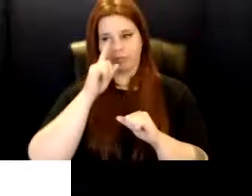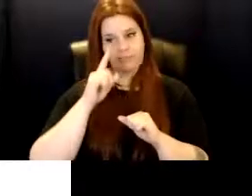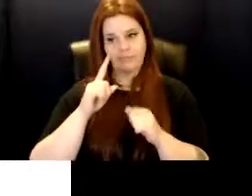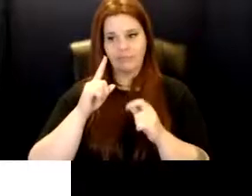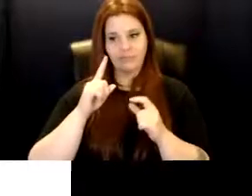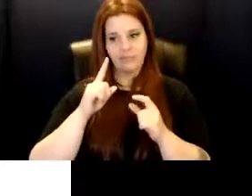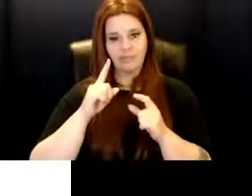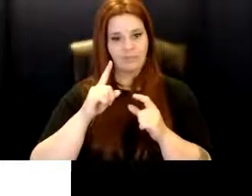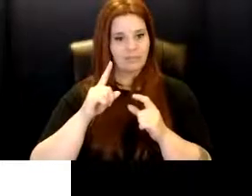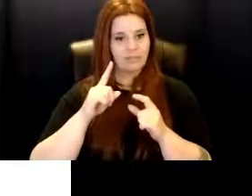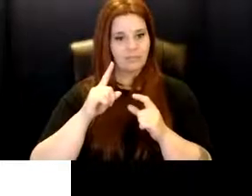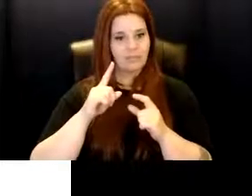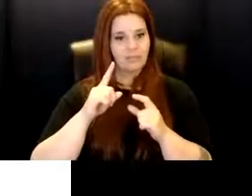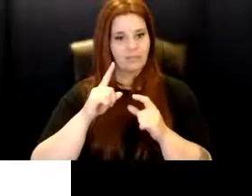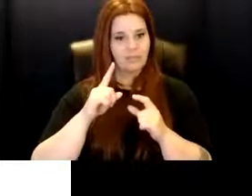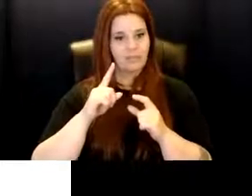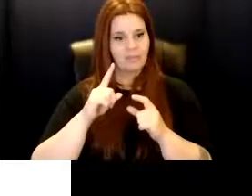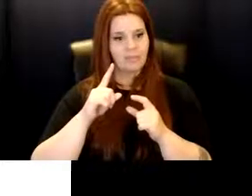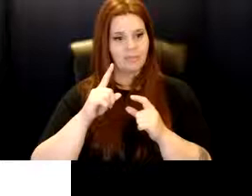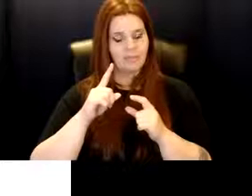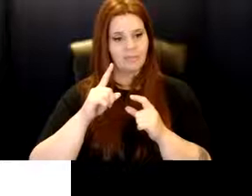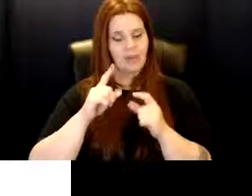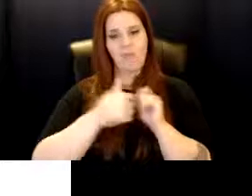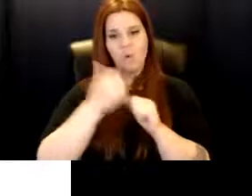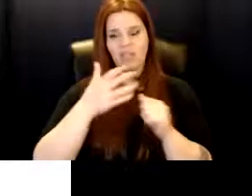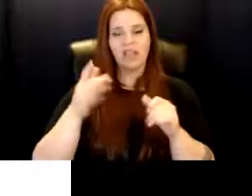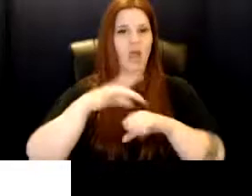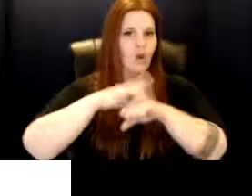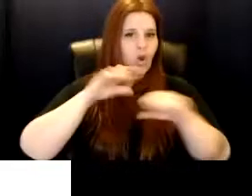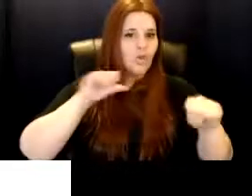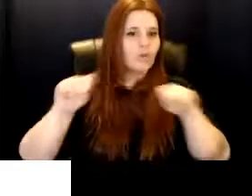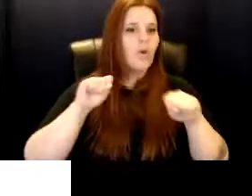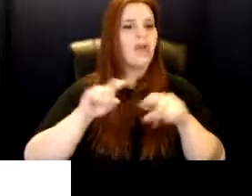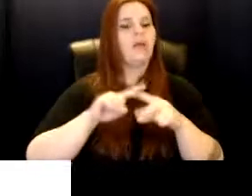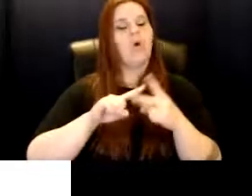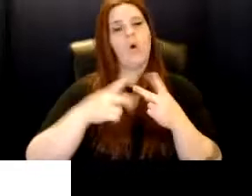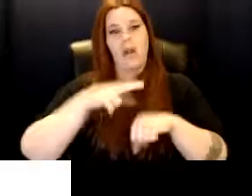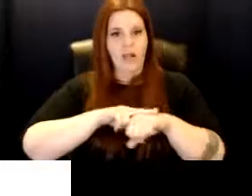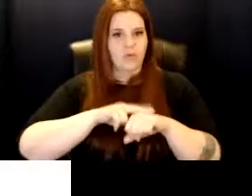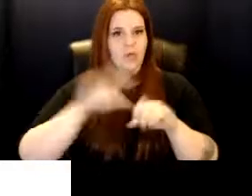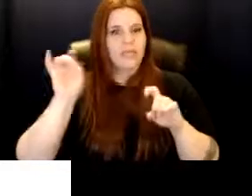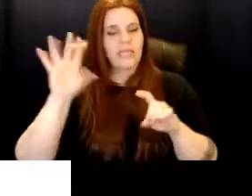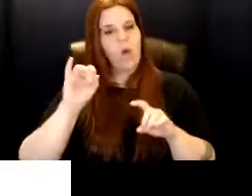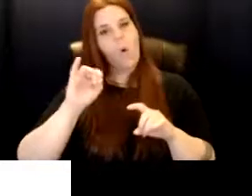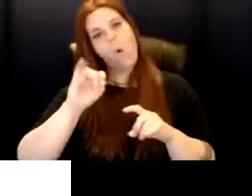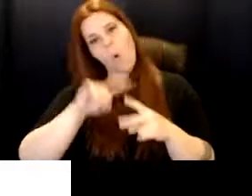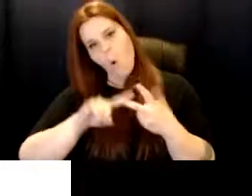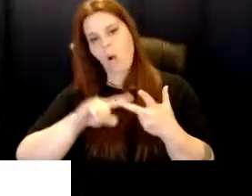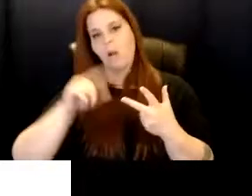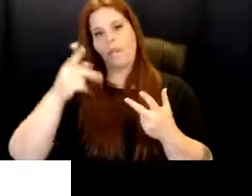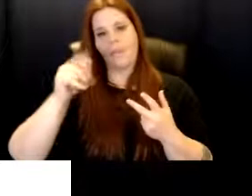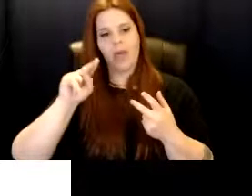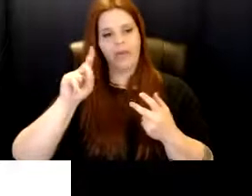but even such things as, earthquakes and this natural disaster of a pandemic, these are